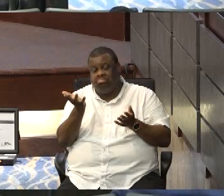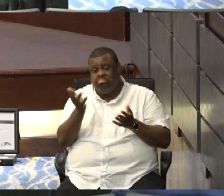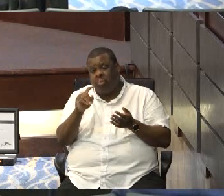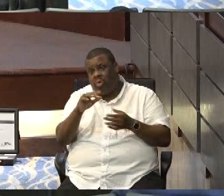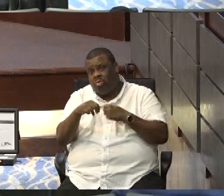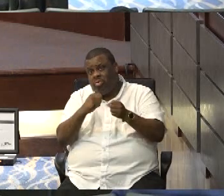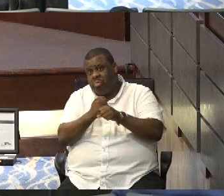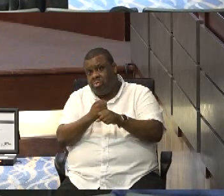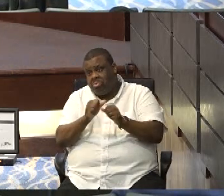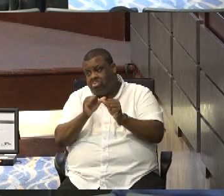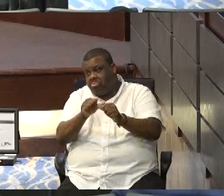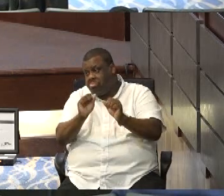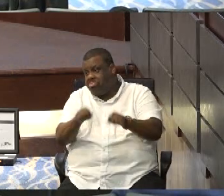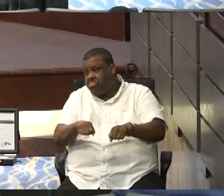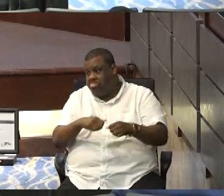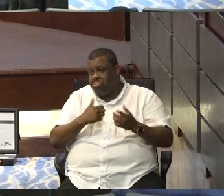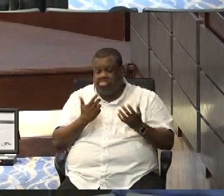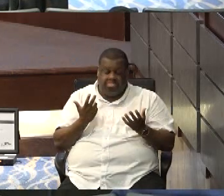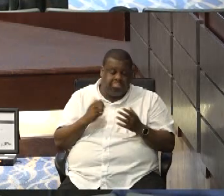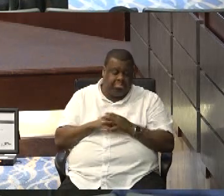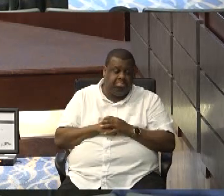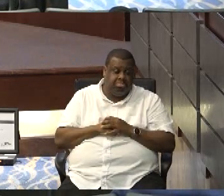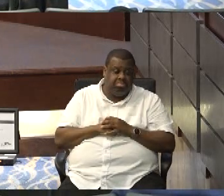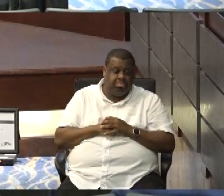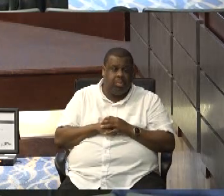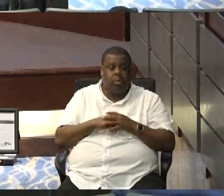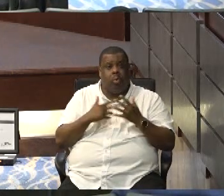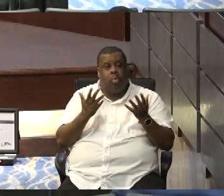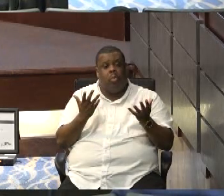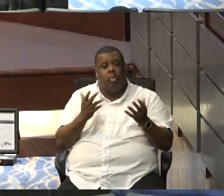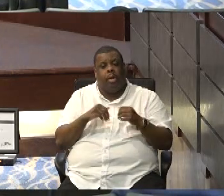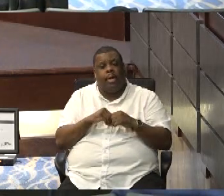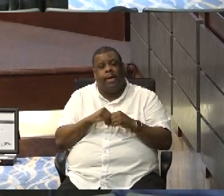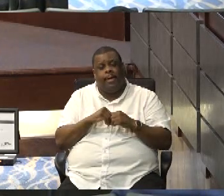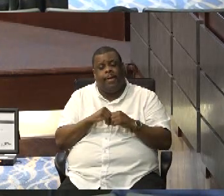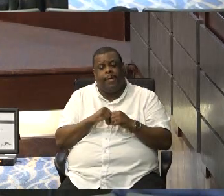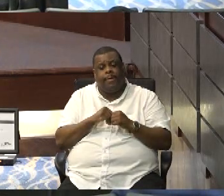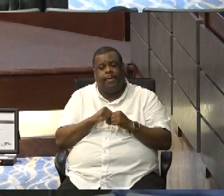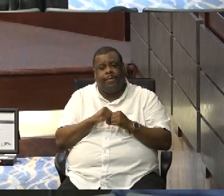extent you can find other ones on those other, on the other